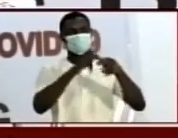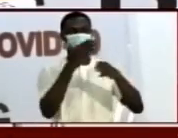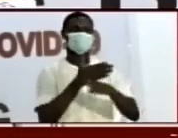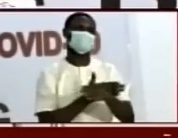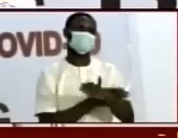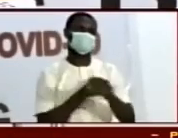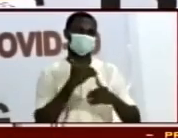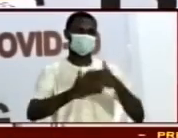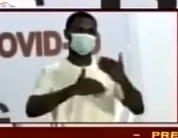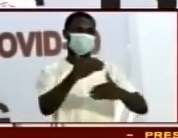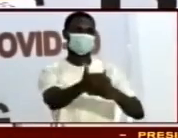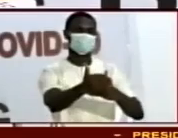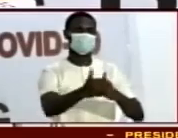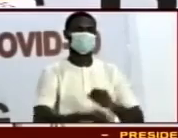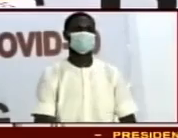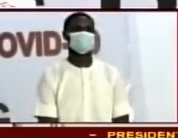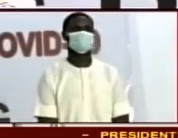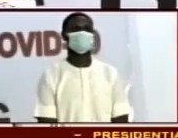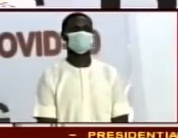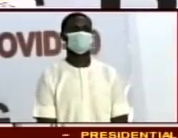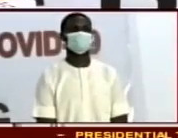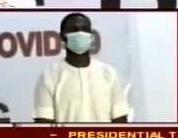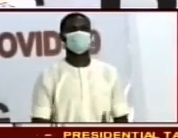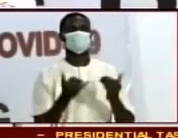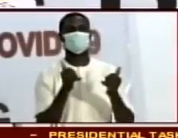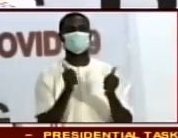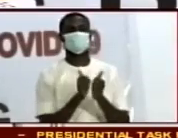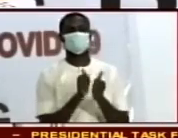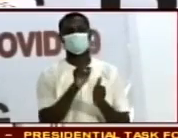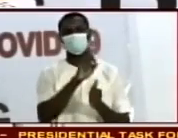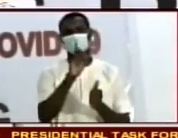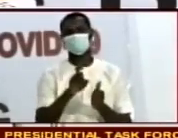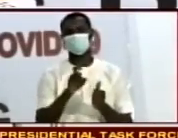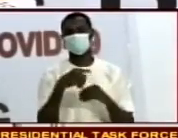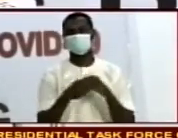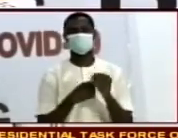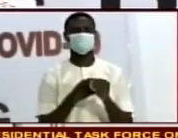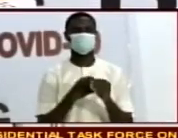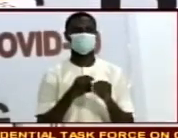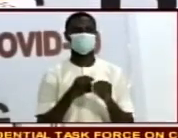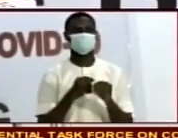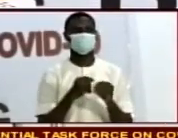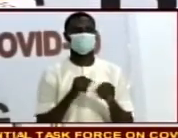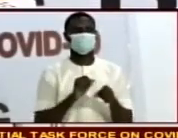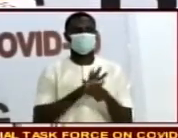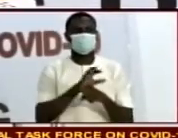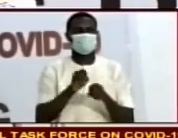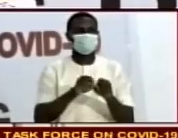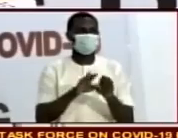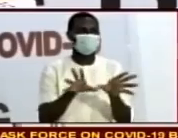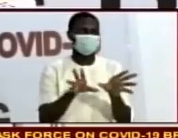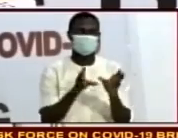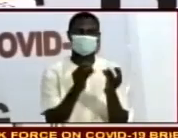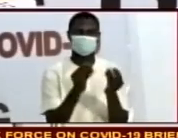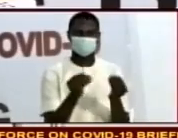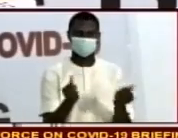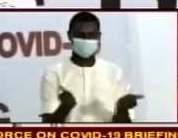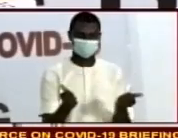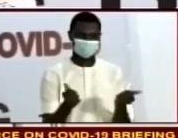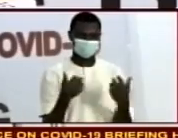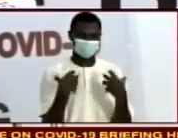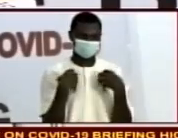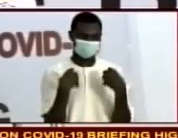As with the question of a cure, well, I also already talked about the cure. It's